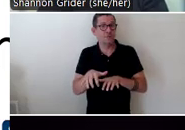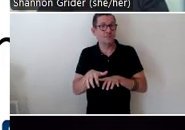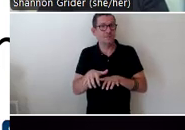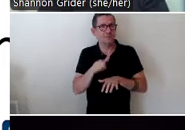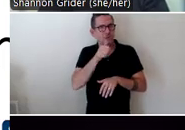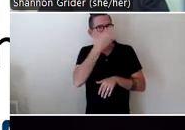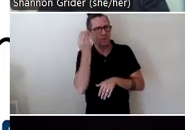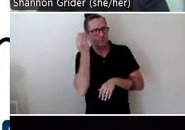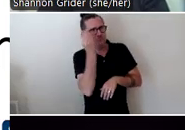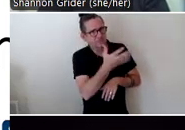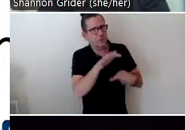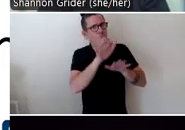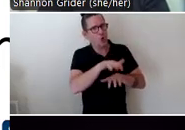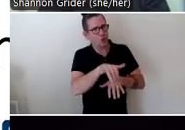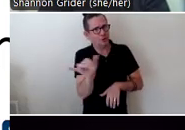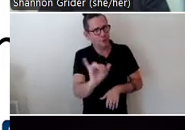real-time captioner.